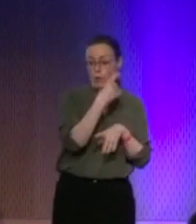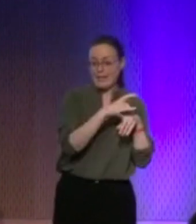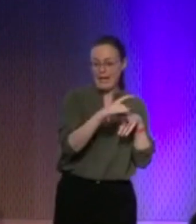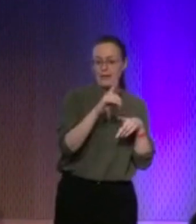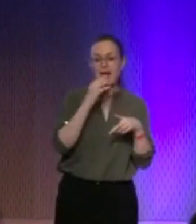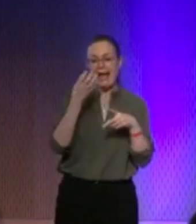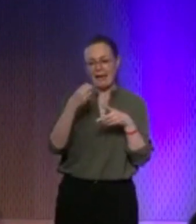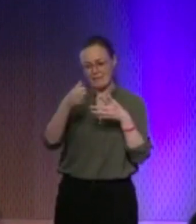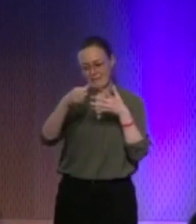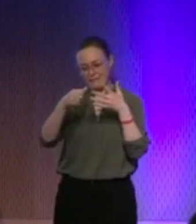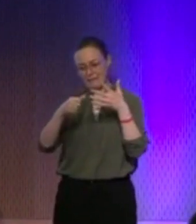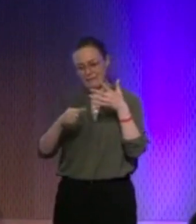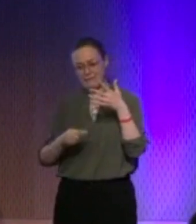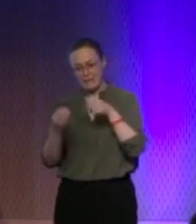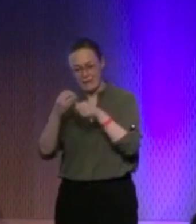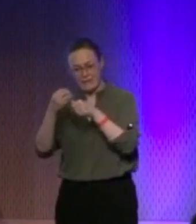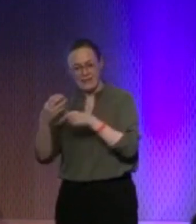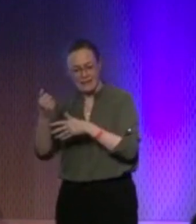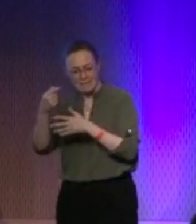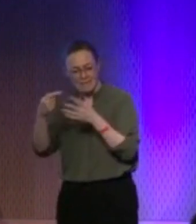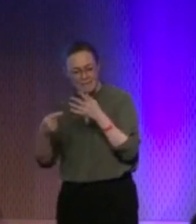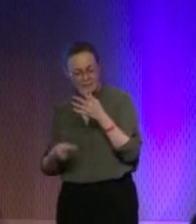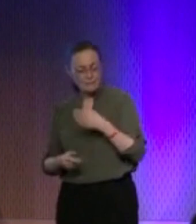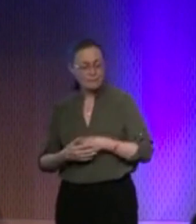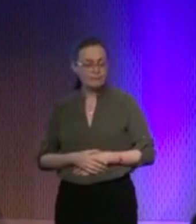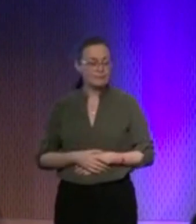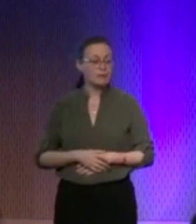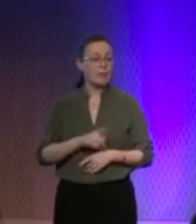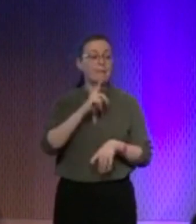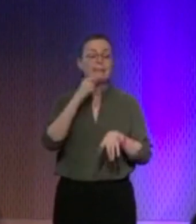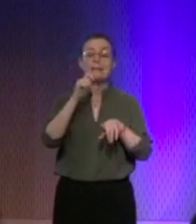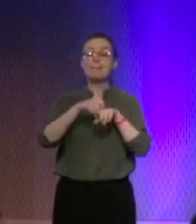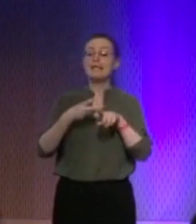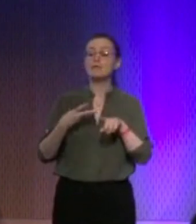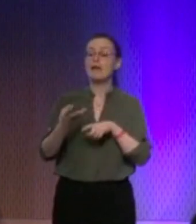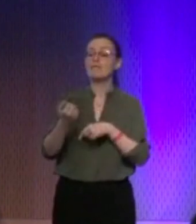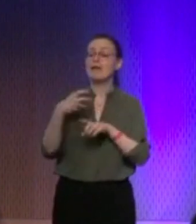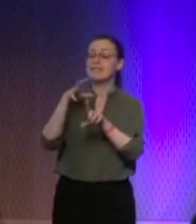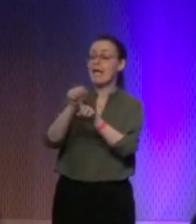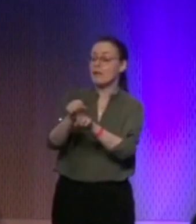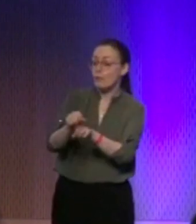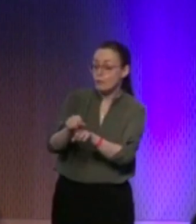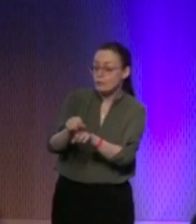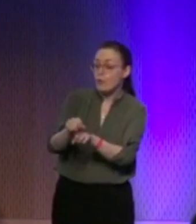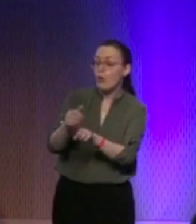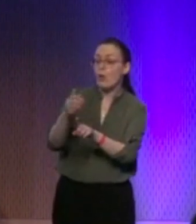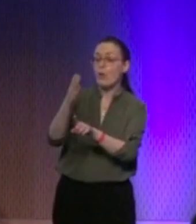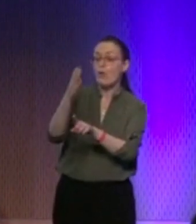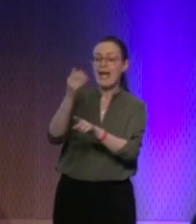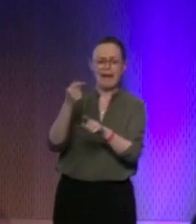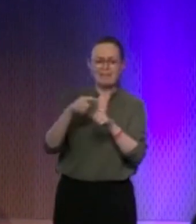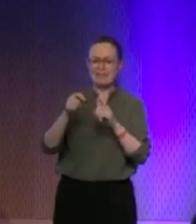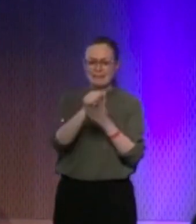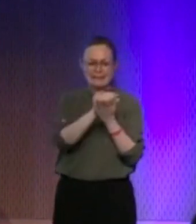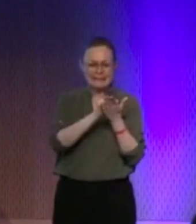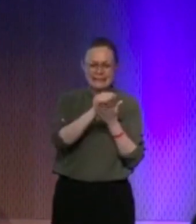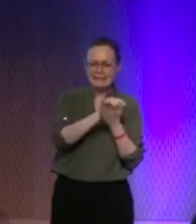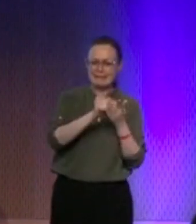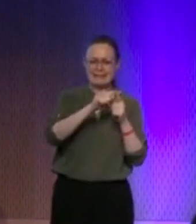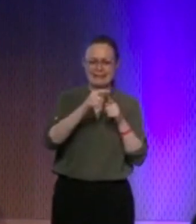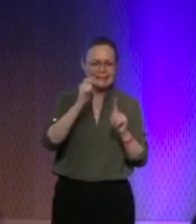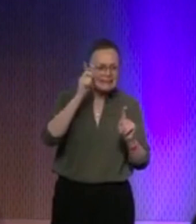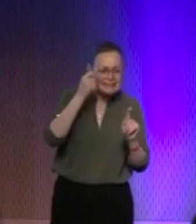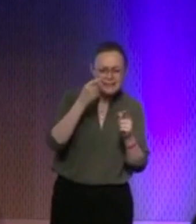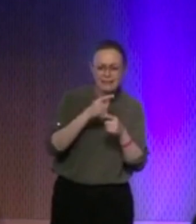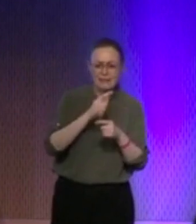of anxiety disorders. And really, the best way to diagnose that, we have some screening tools, as I show you, but it's